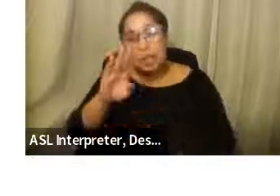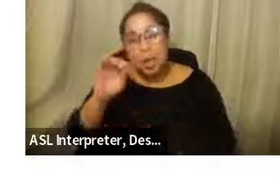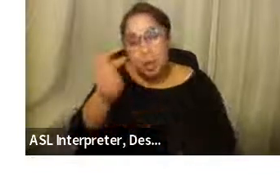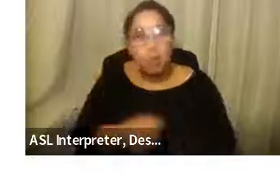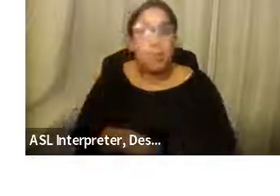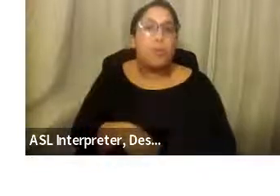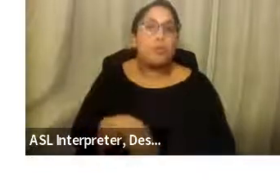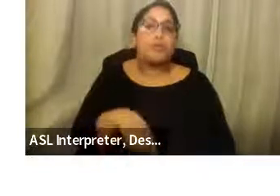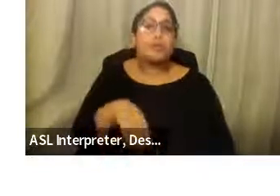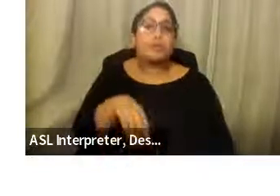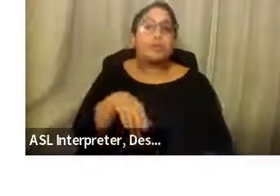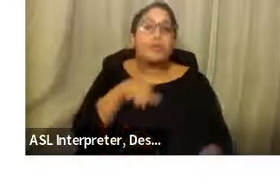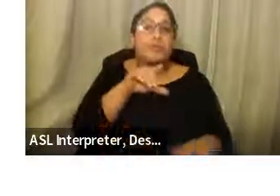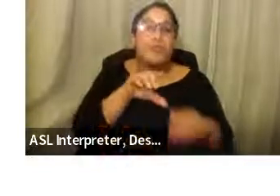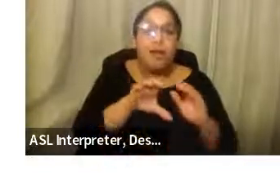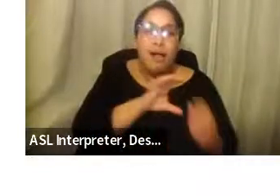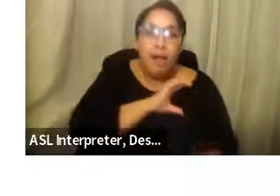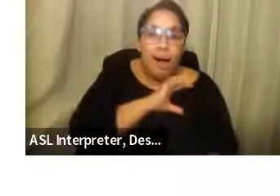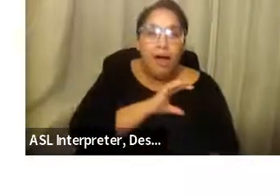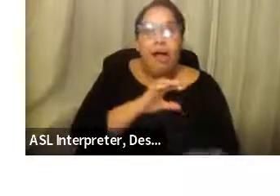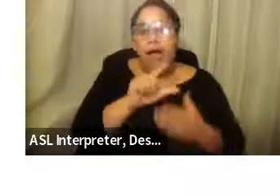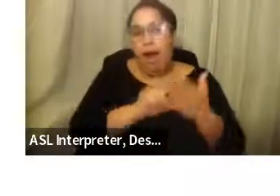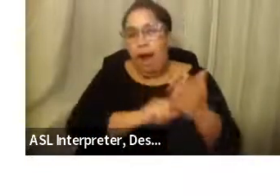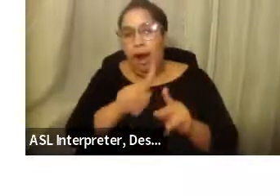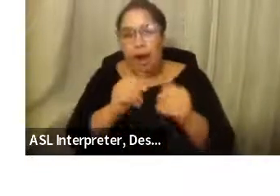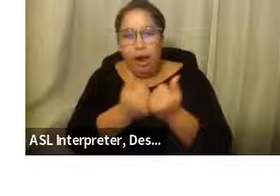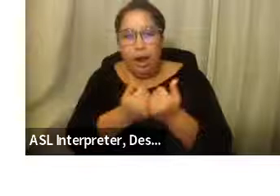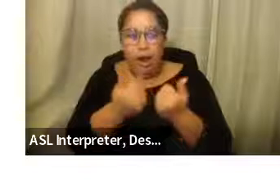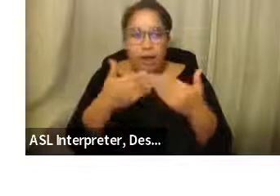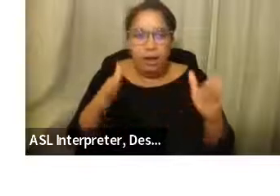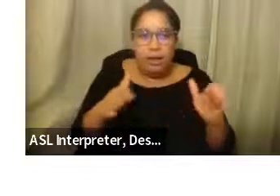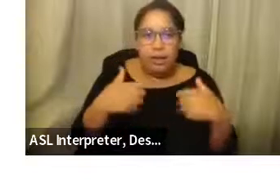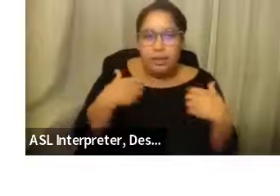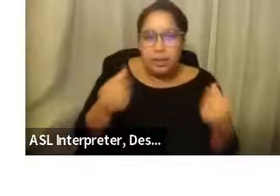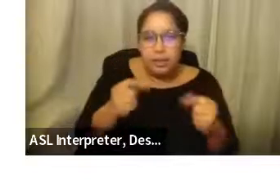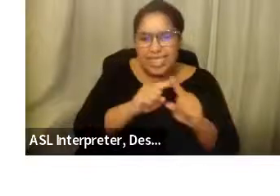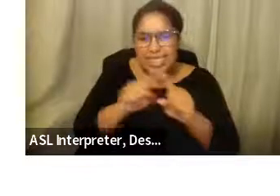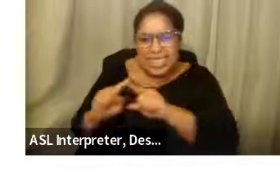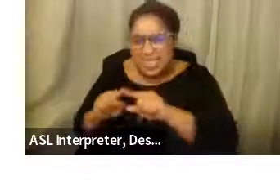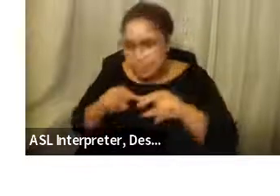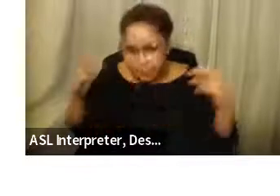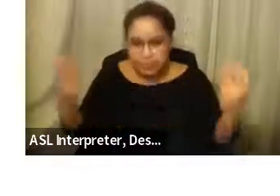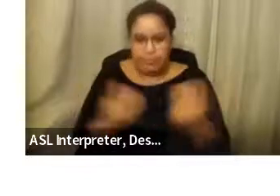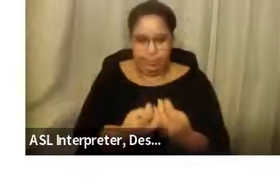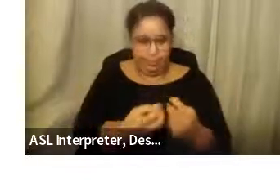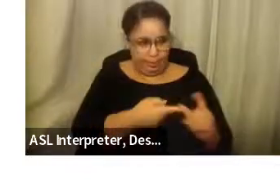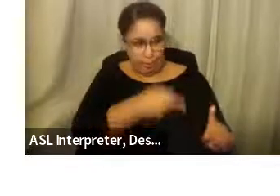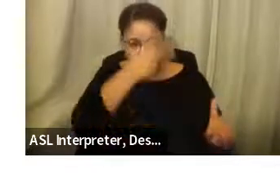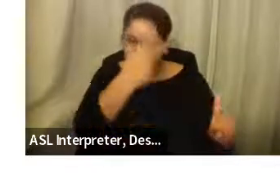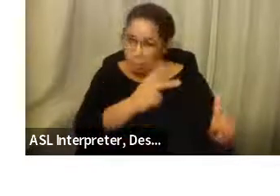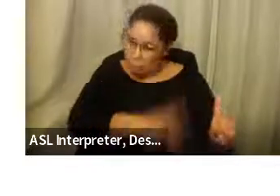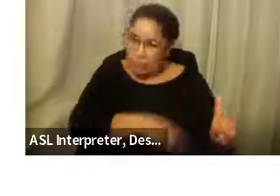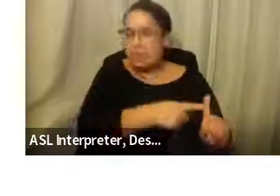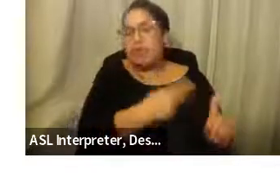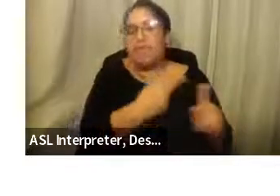enforcement agencies, ambulance providers, public health, et cetera, trying to figure out a way to help this gentleman